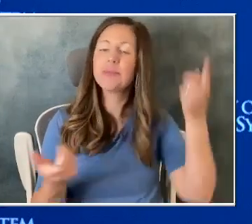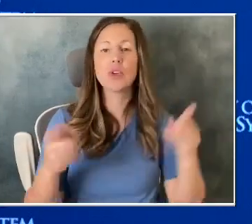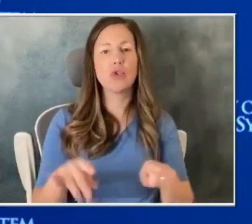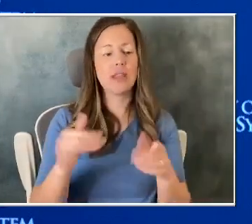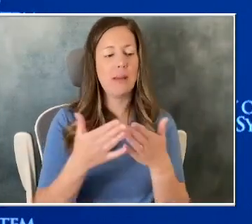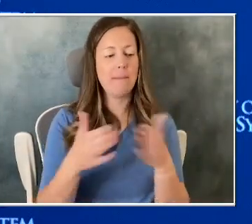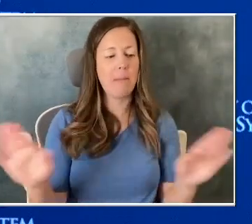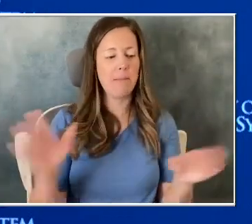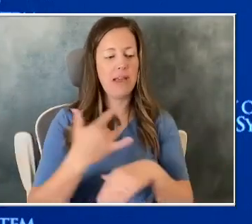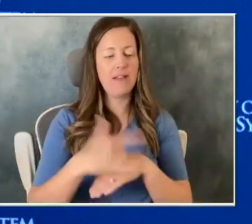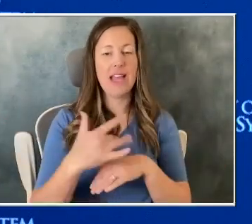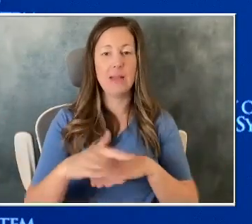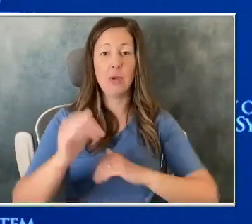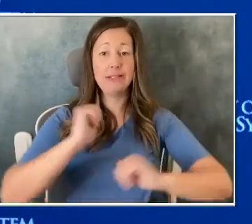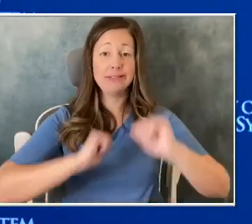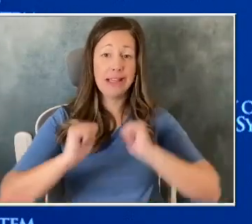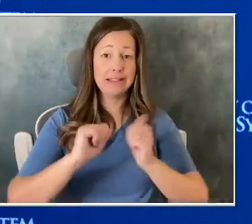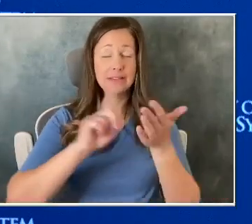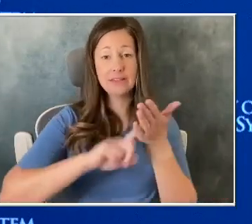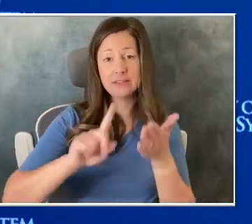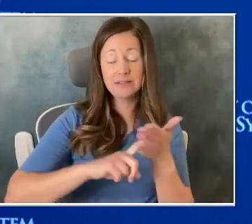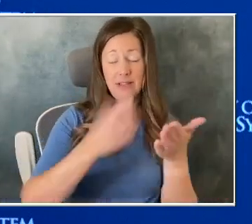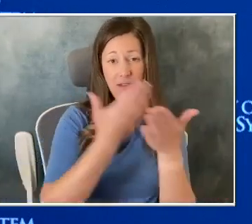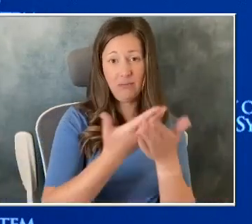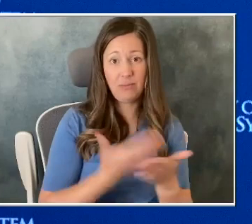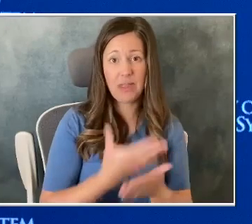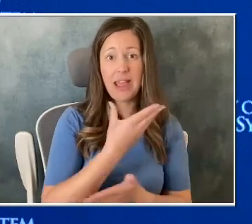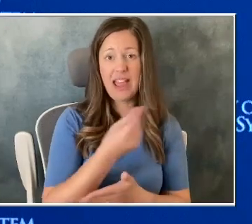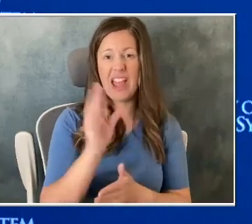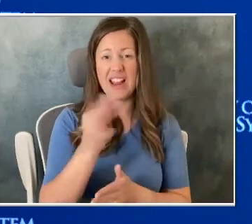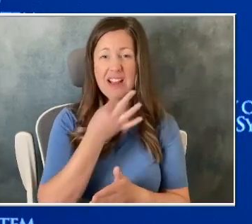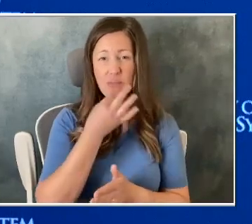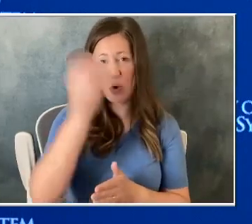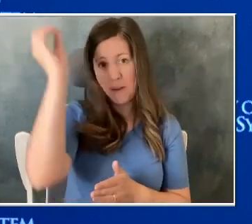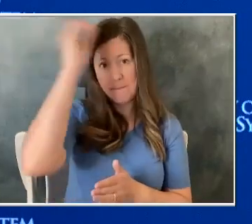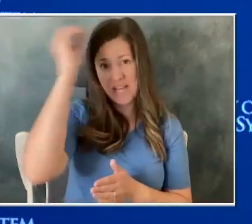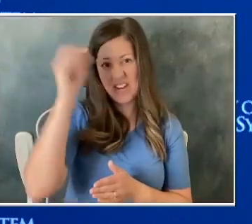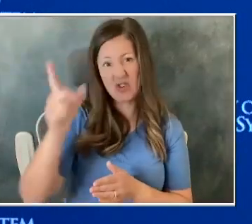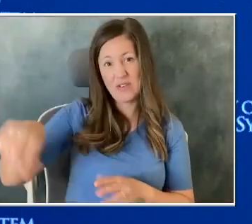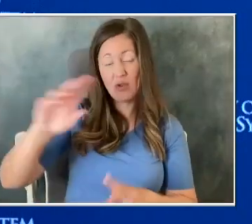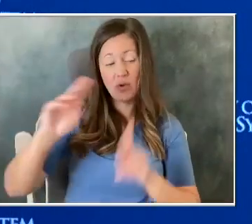and based on the expert opinions of those people in